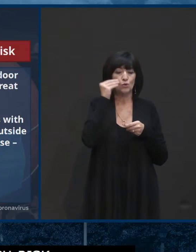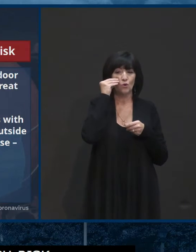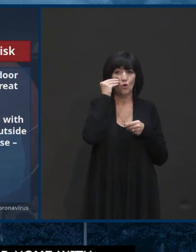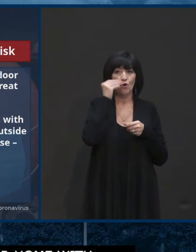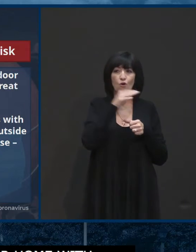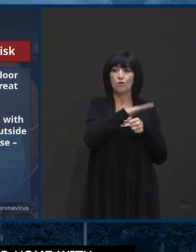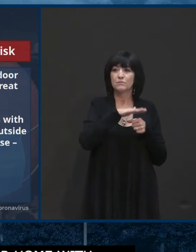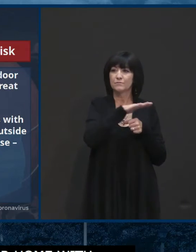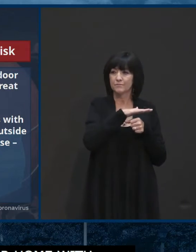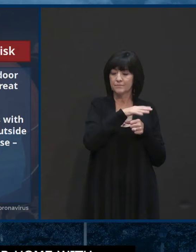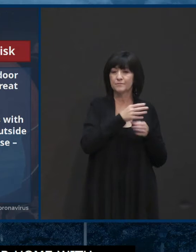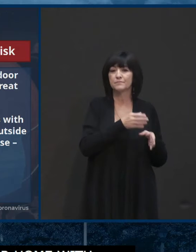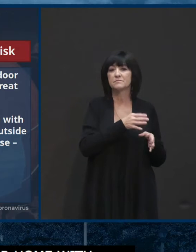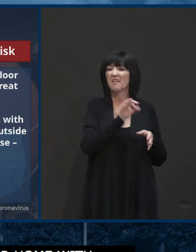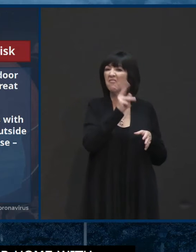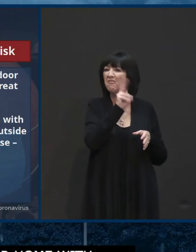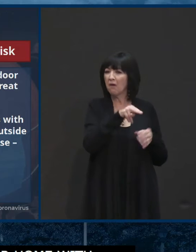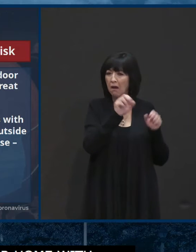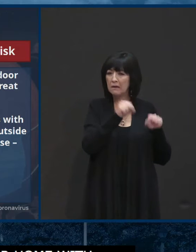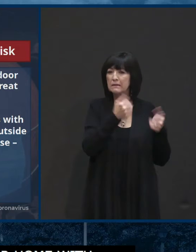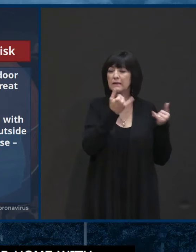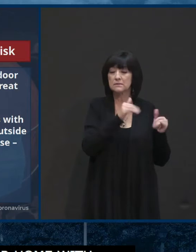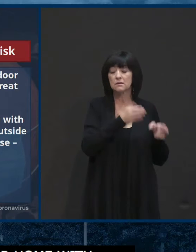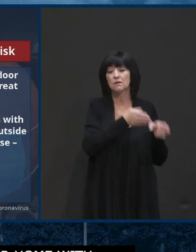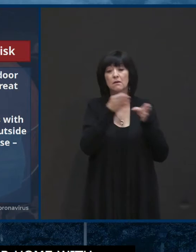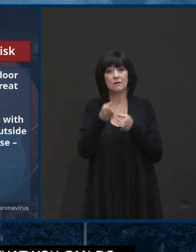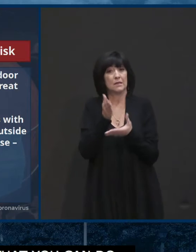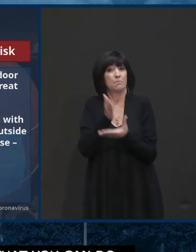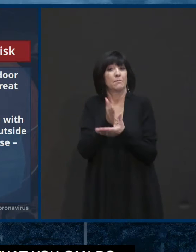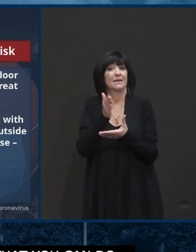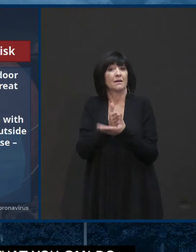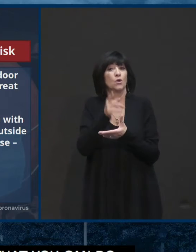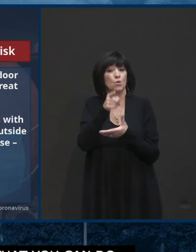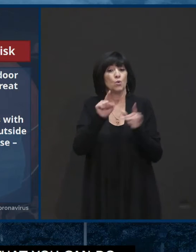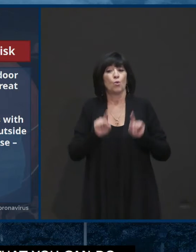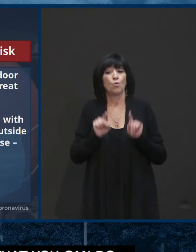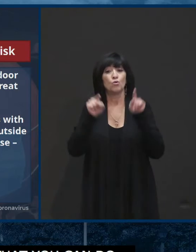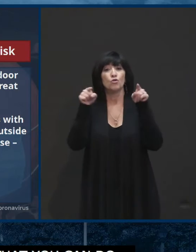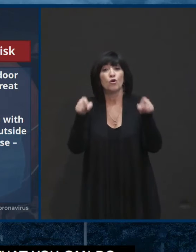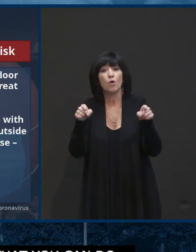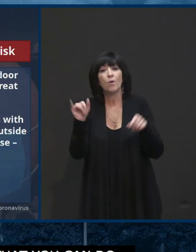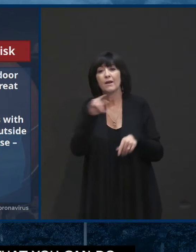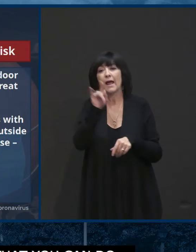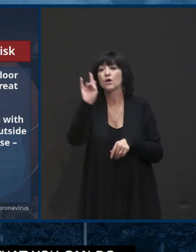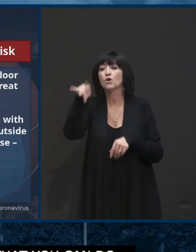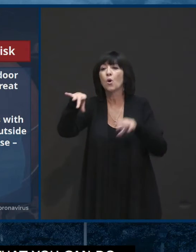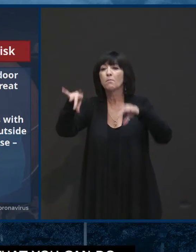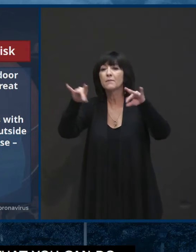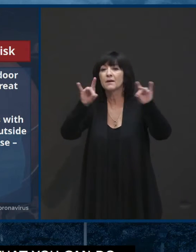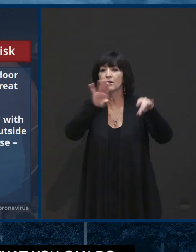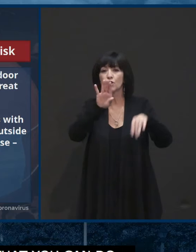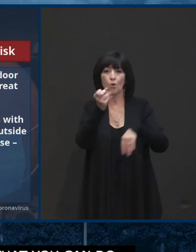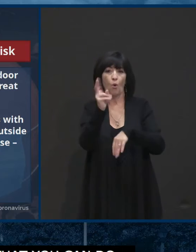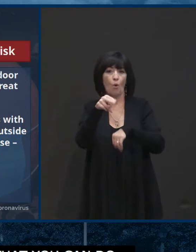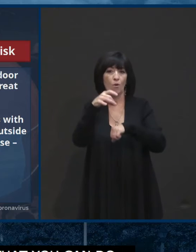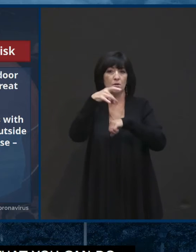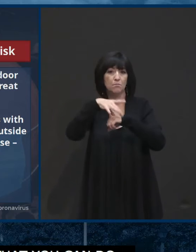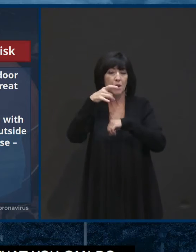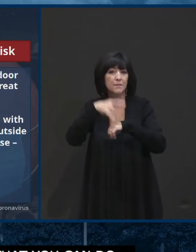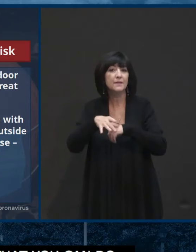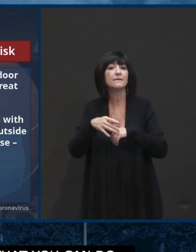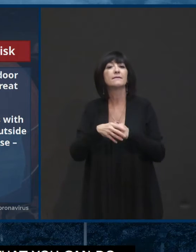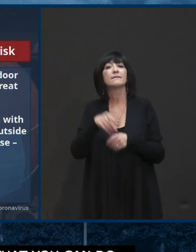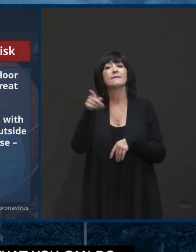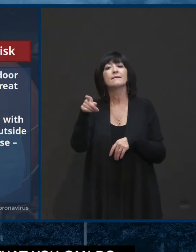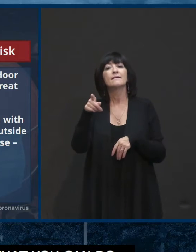activities involve going out of your home to do things like picking your own pumpkin or doing trunk or treat, but of course that